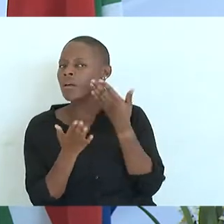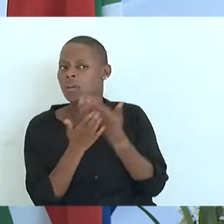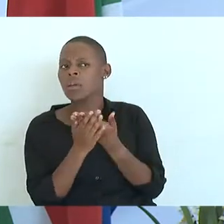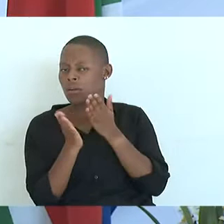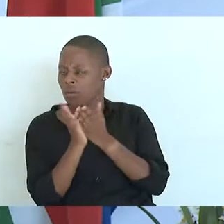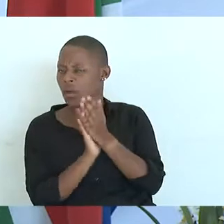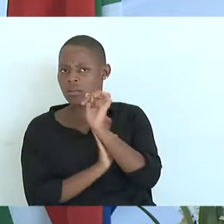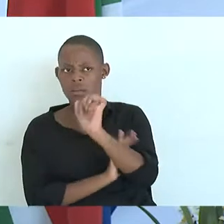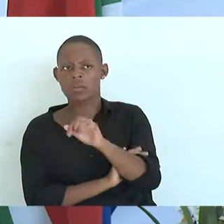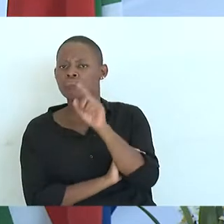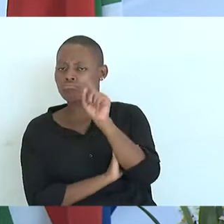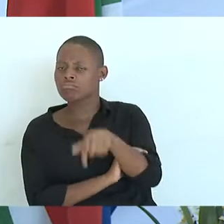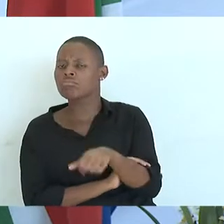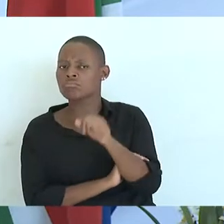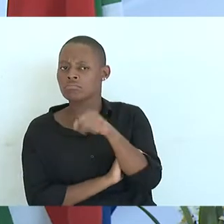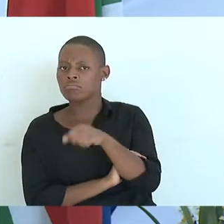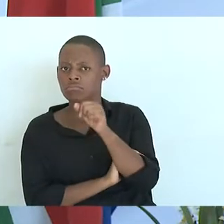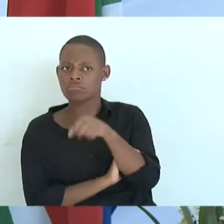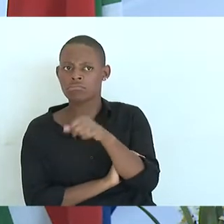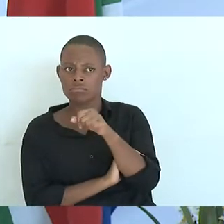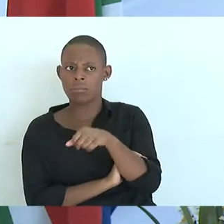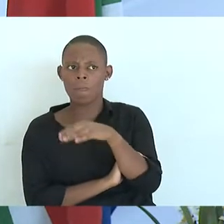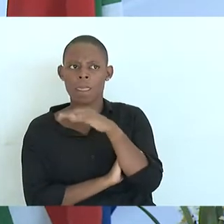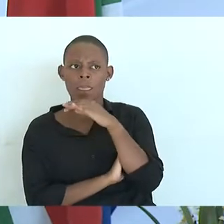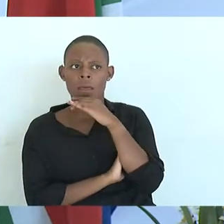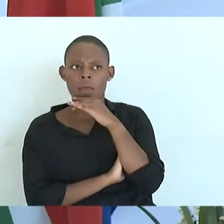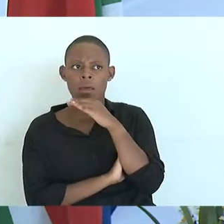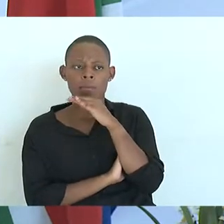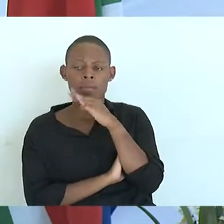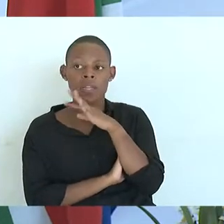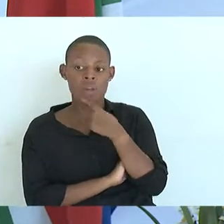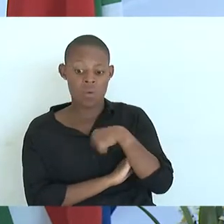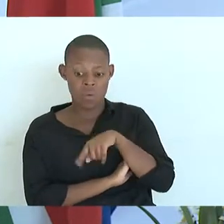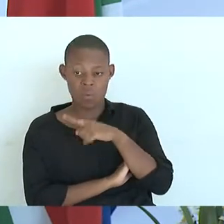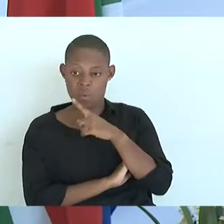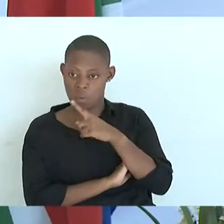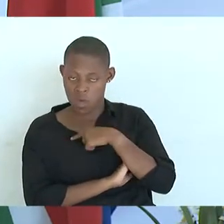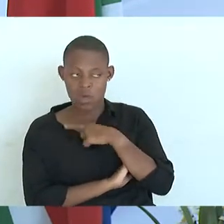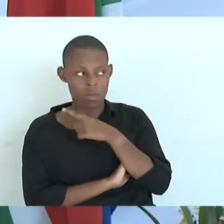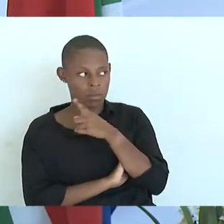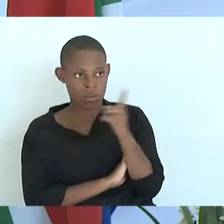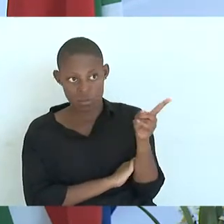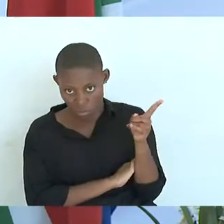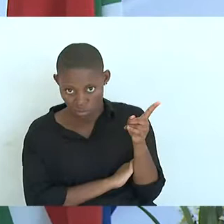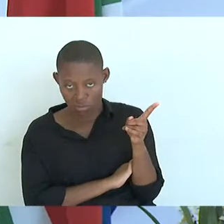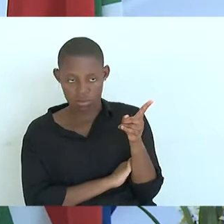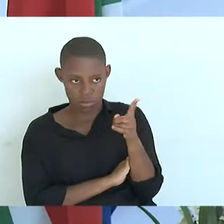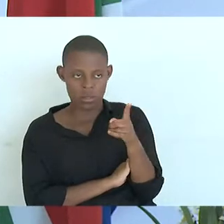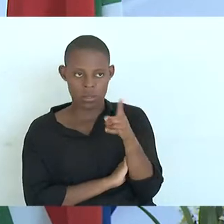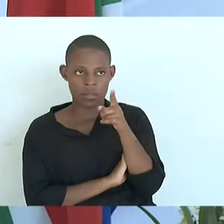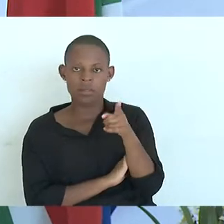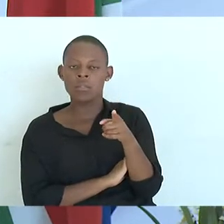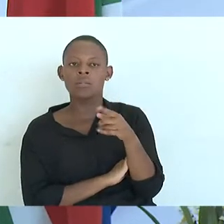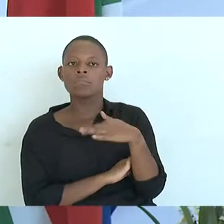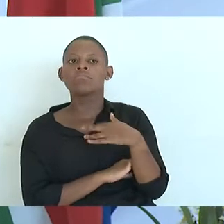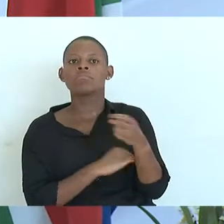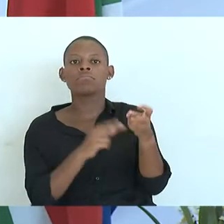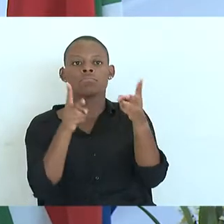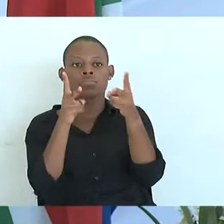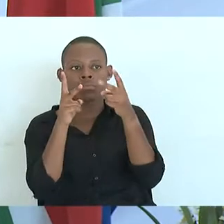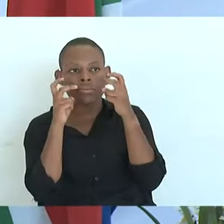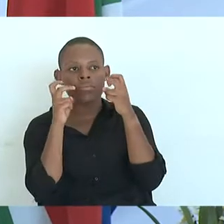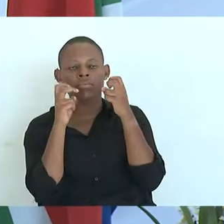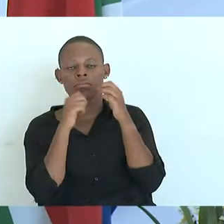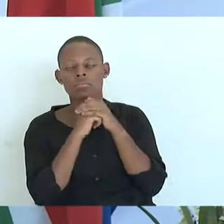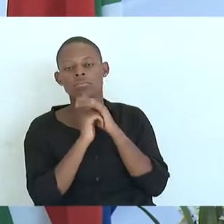are all your servants, so feel free. And then the other